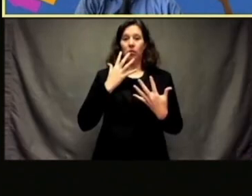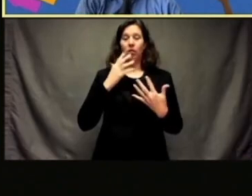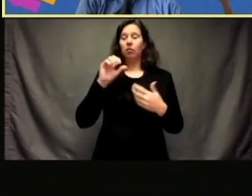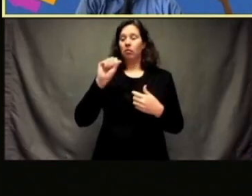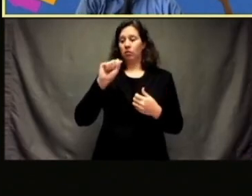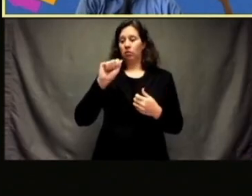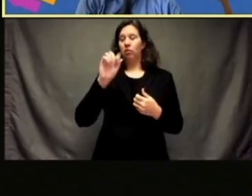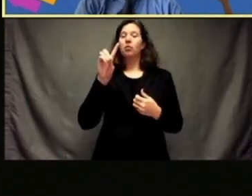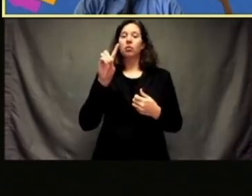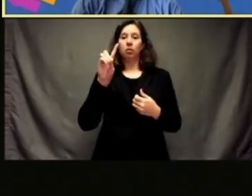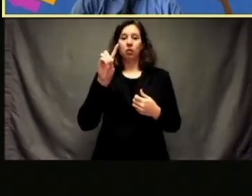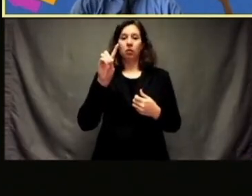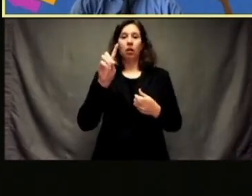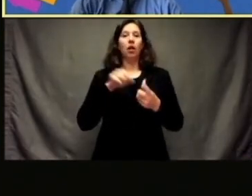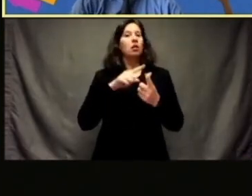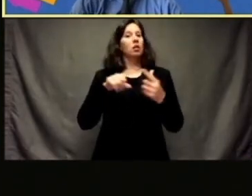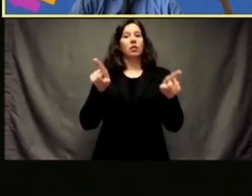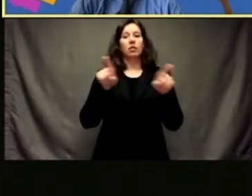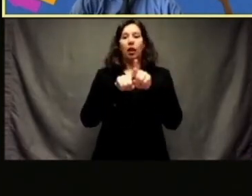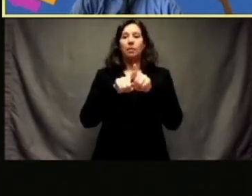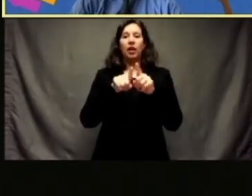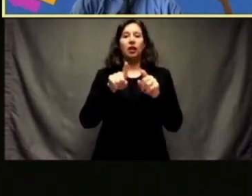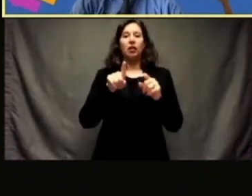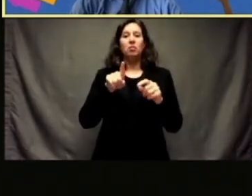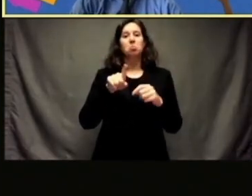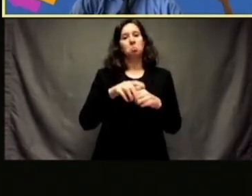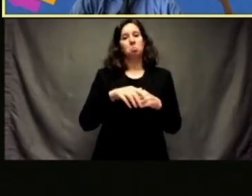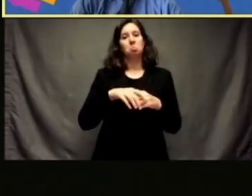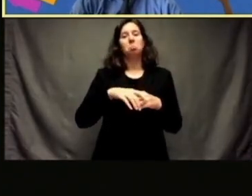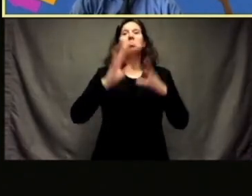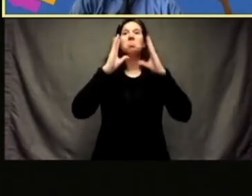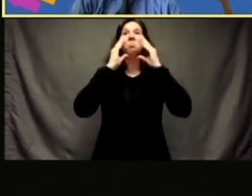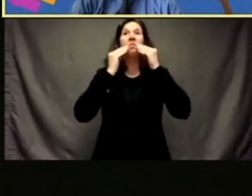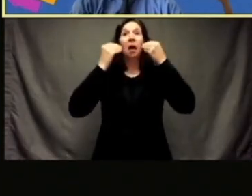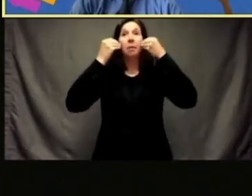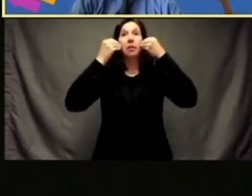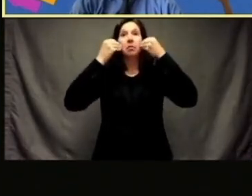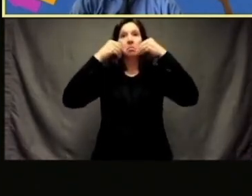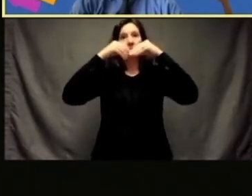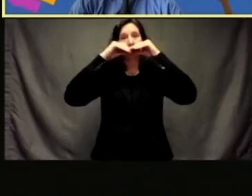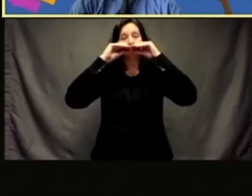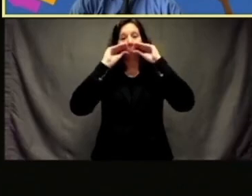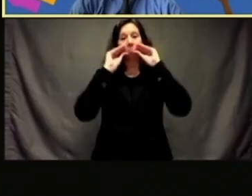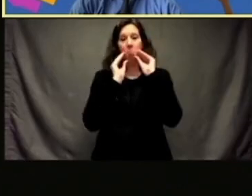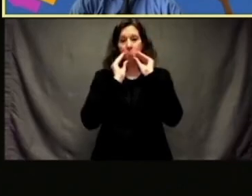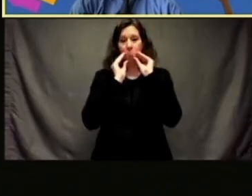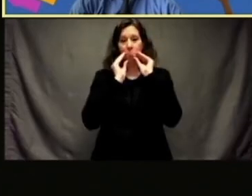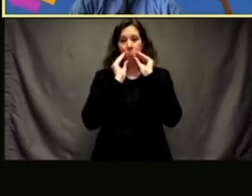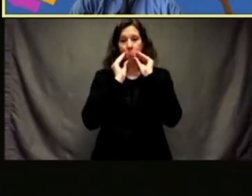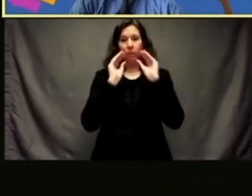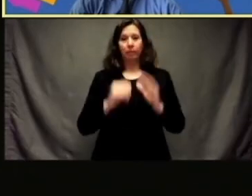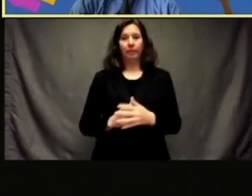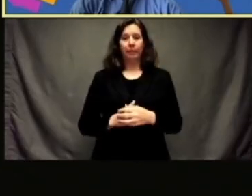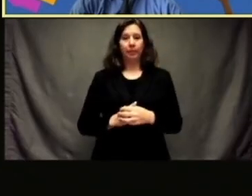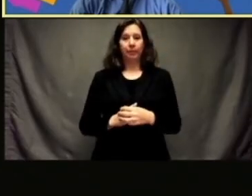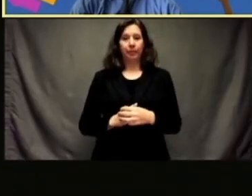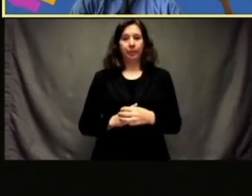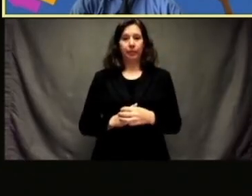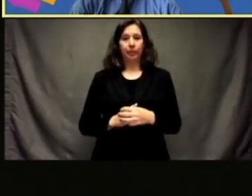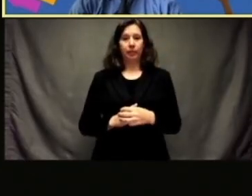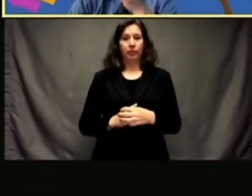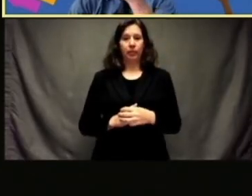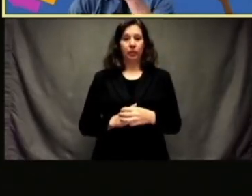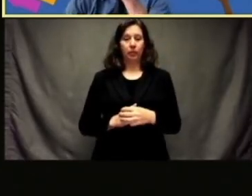I'm gonna do the same thing here on my say, and I'm gonna change my happy face to sad face.